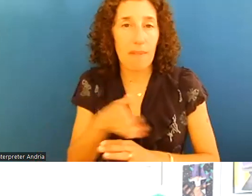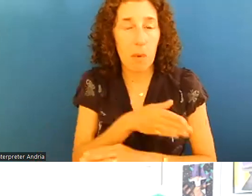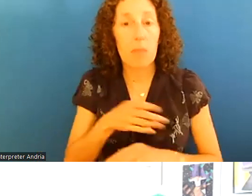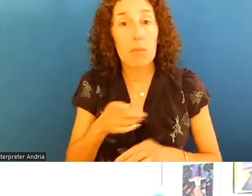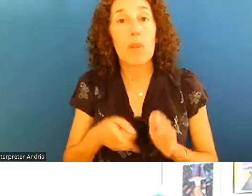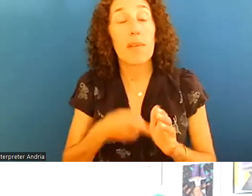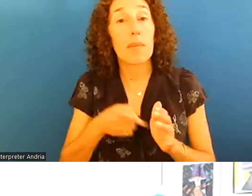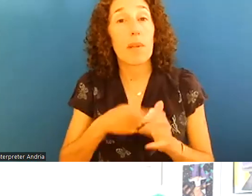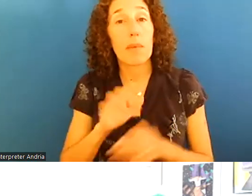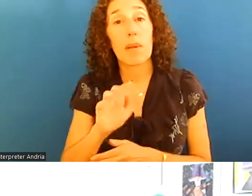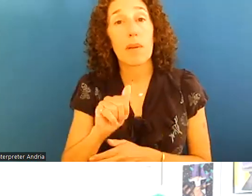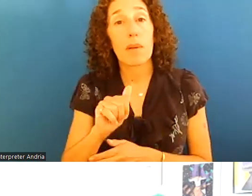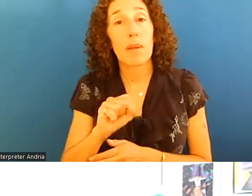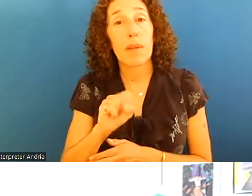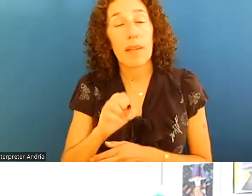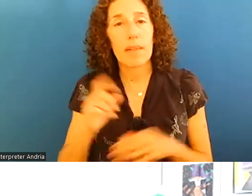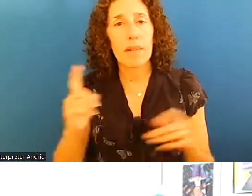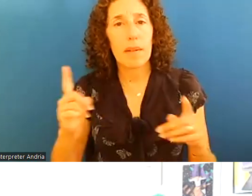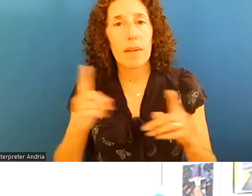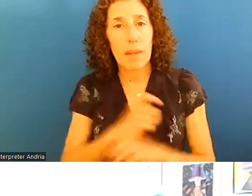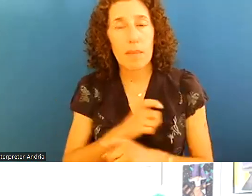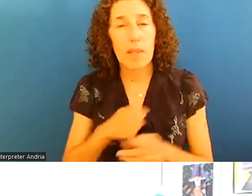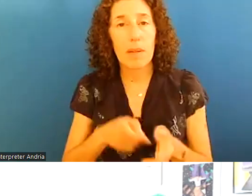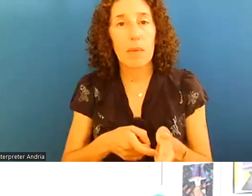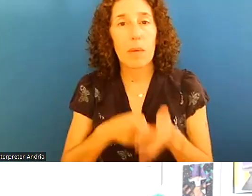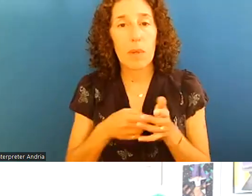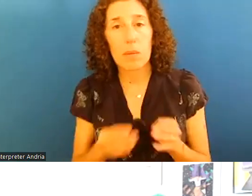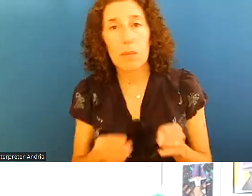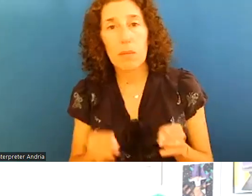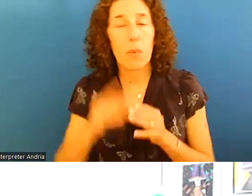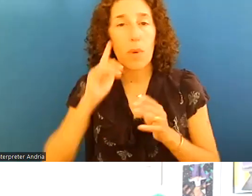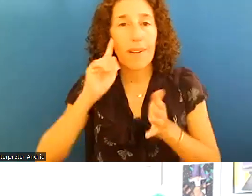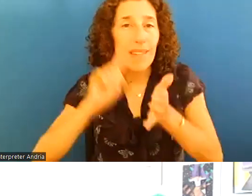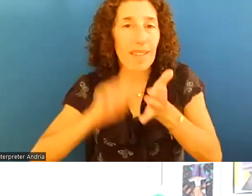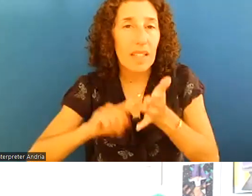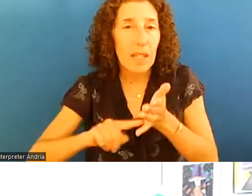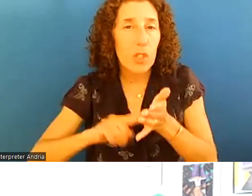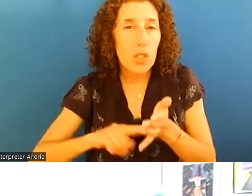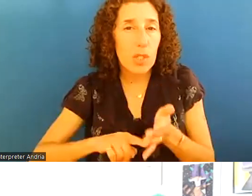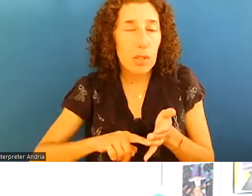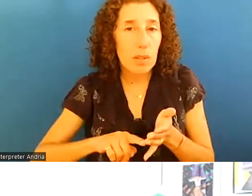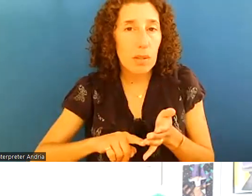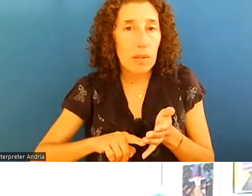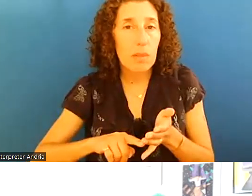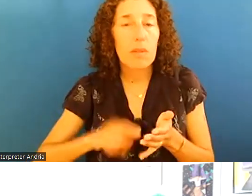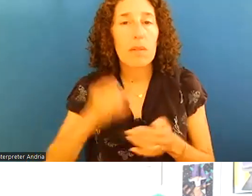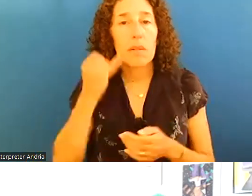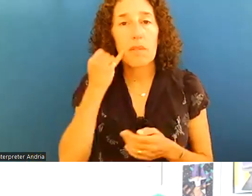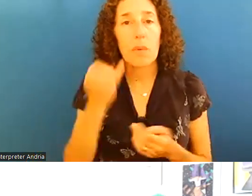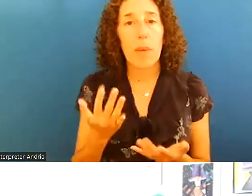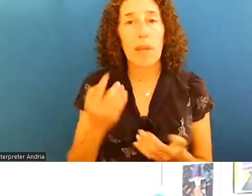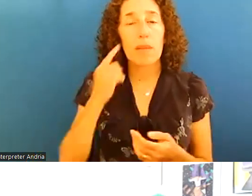and do require a lot more investigation, particularly if we're waiting on a DNA analysis.